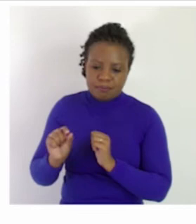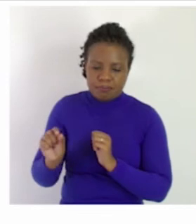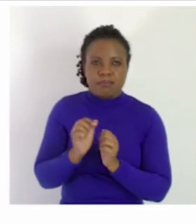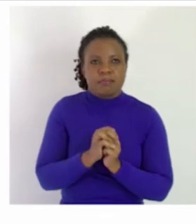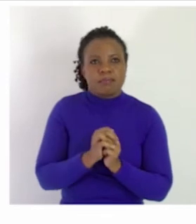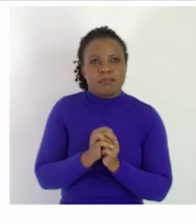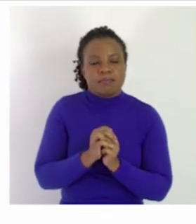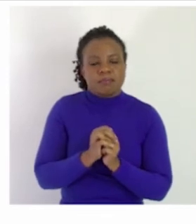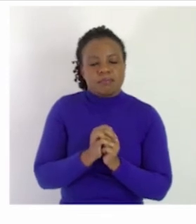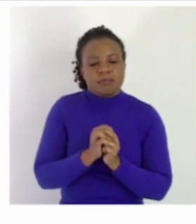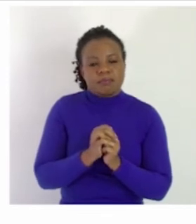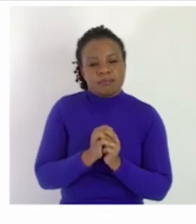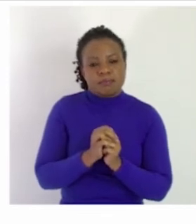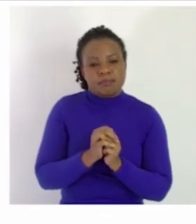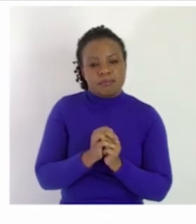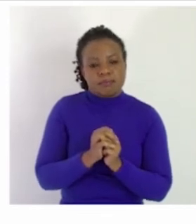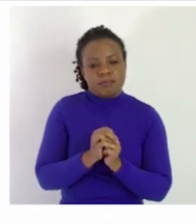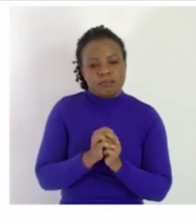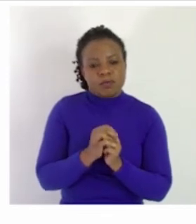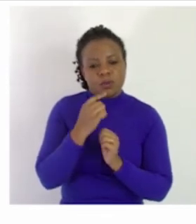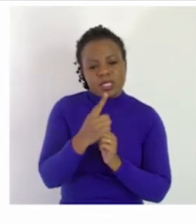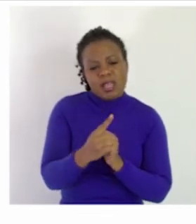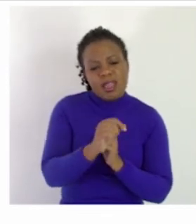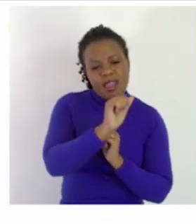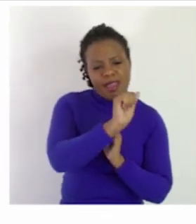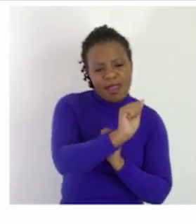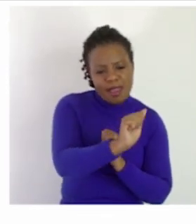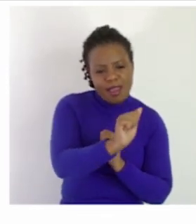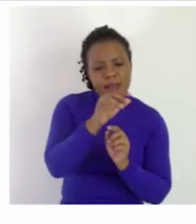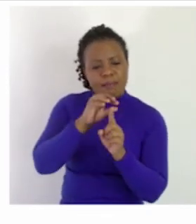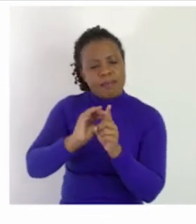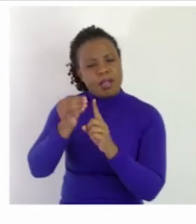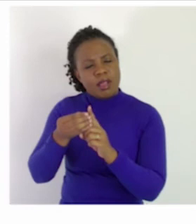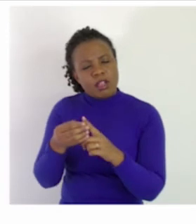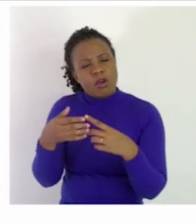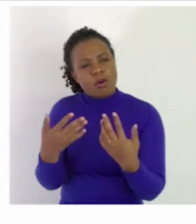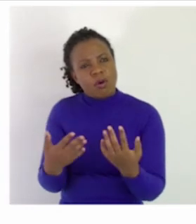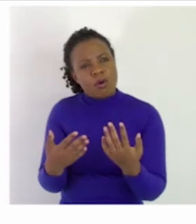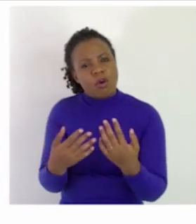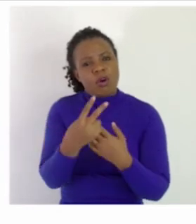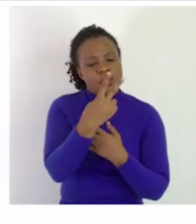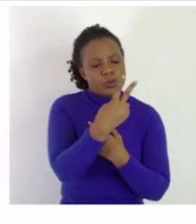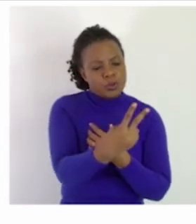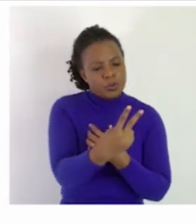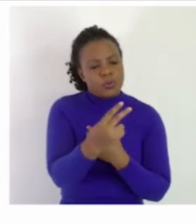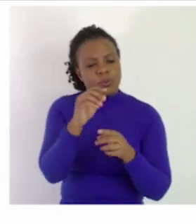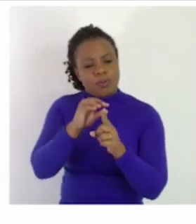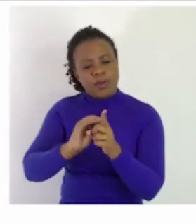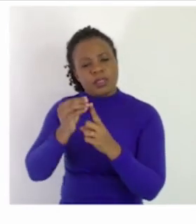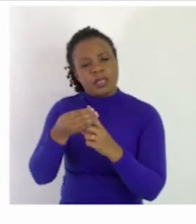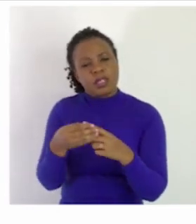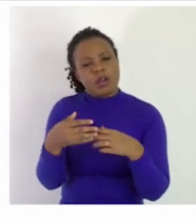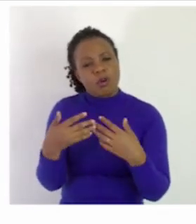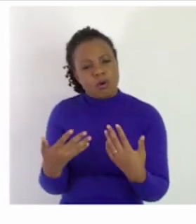say a banana, or do we say 2 bananas,